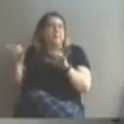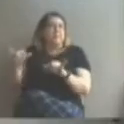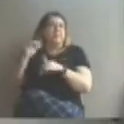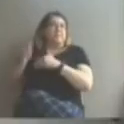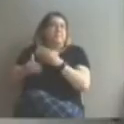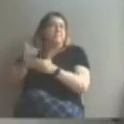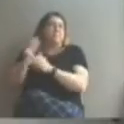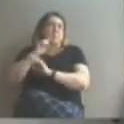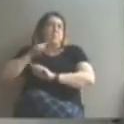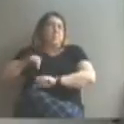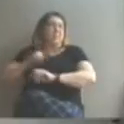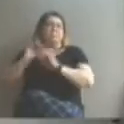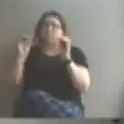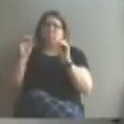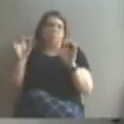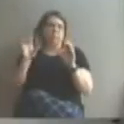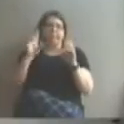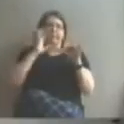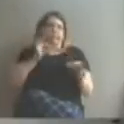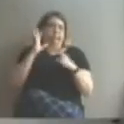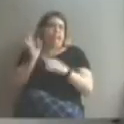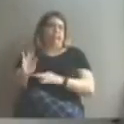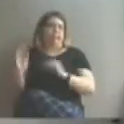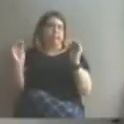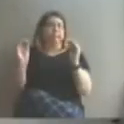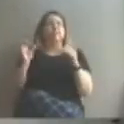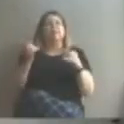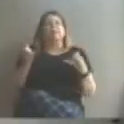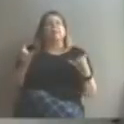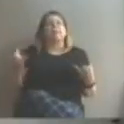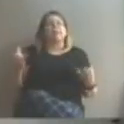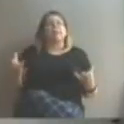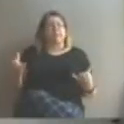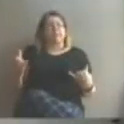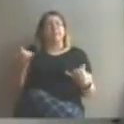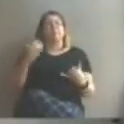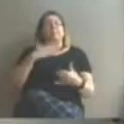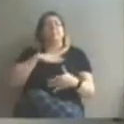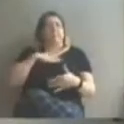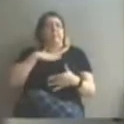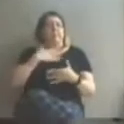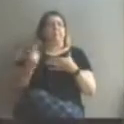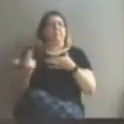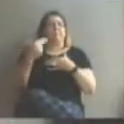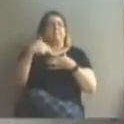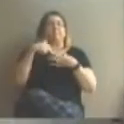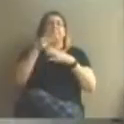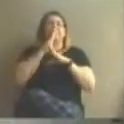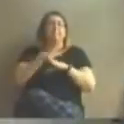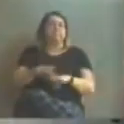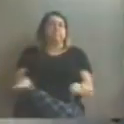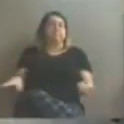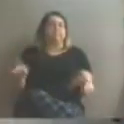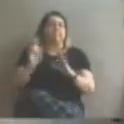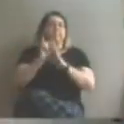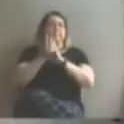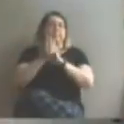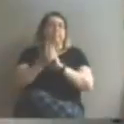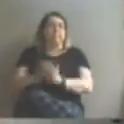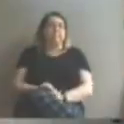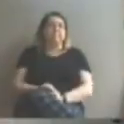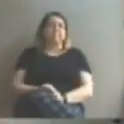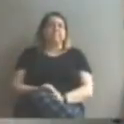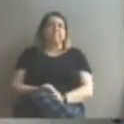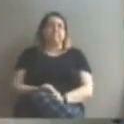was taken. At this time, I would like to have you join us in our traditional moment of silence.